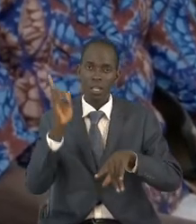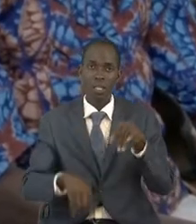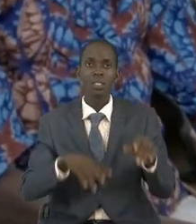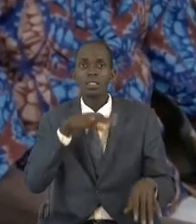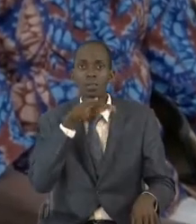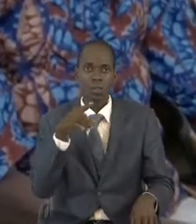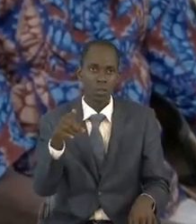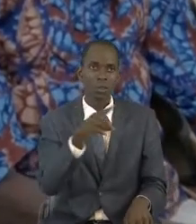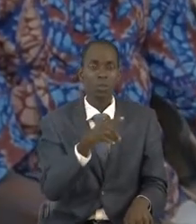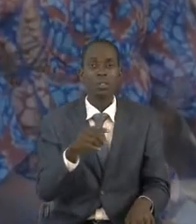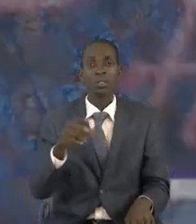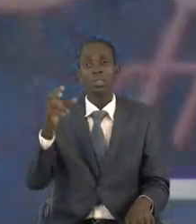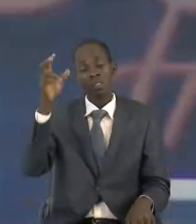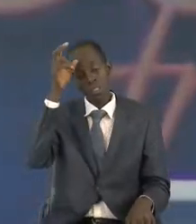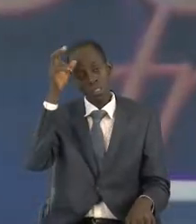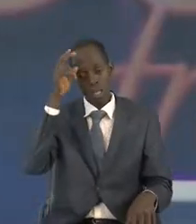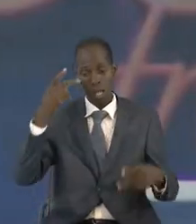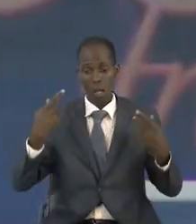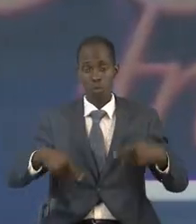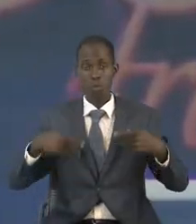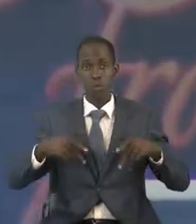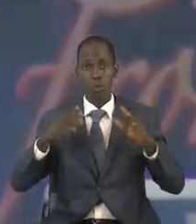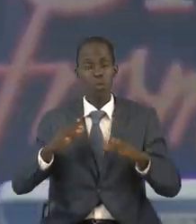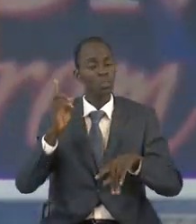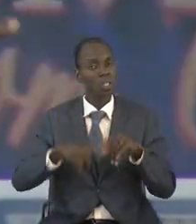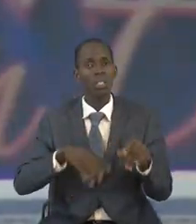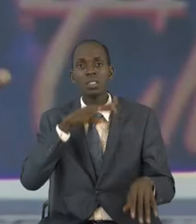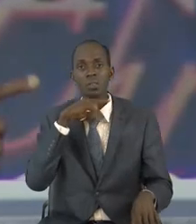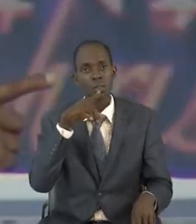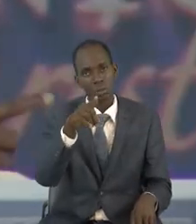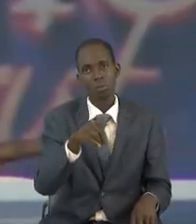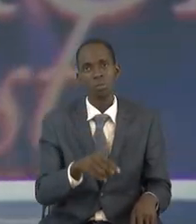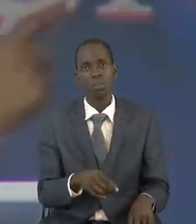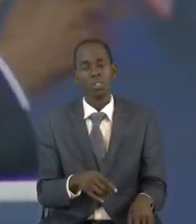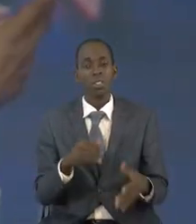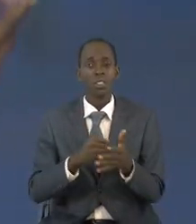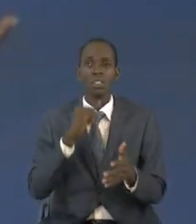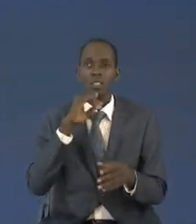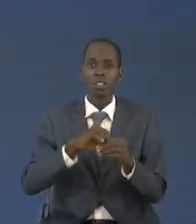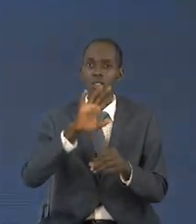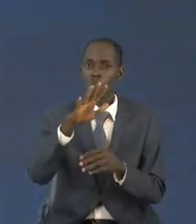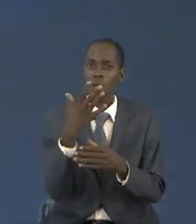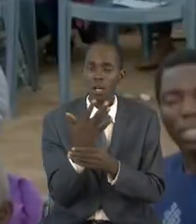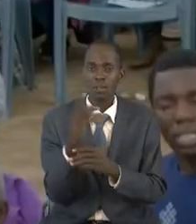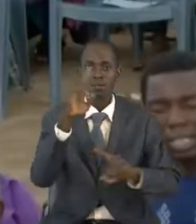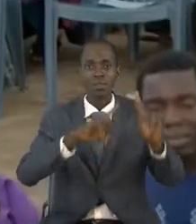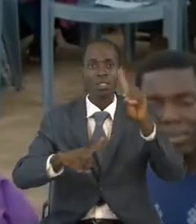His prostitutes cannot defile you. It's in your hand. Say, it's in my